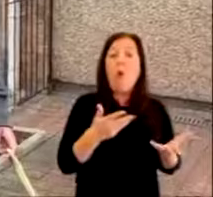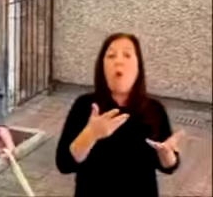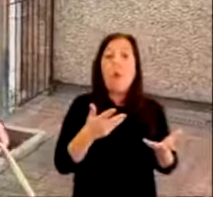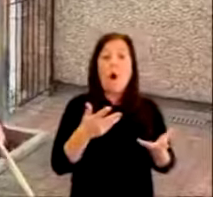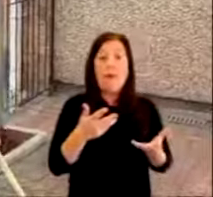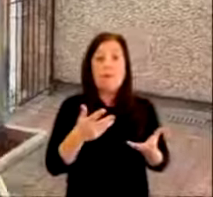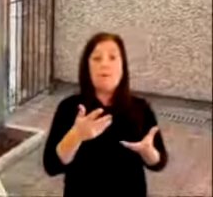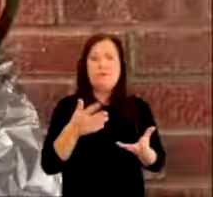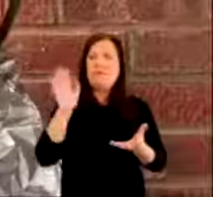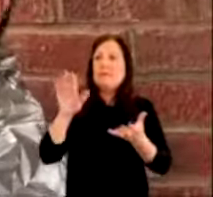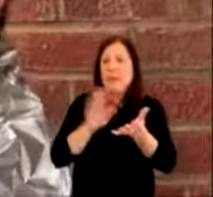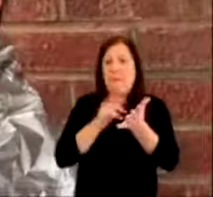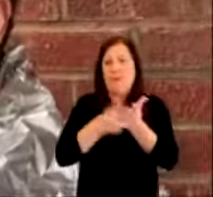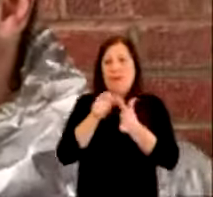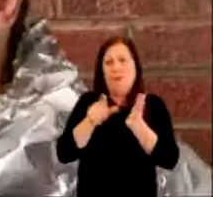Mr. Durham!